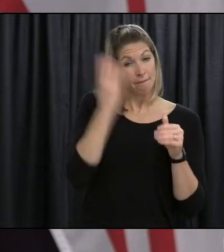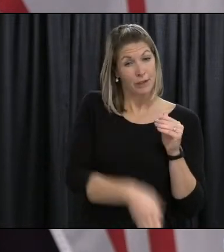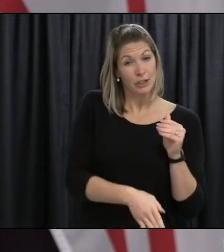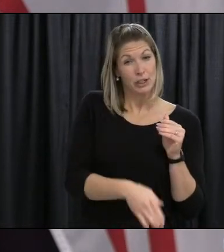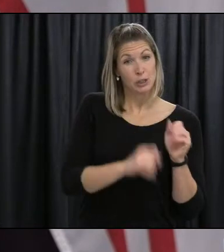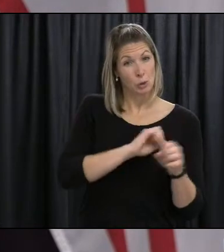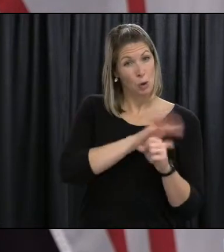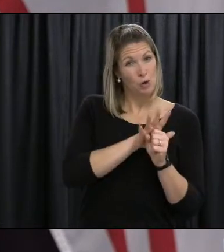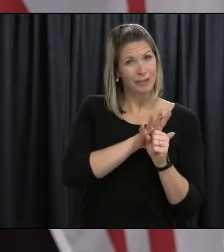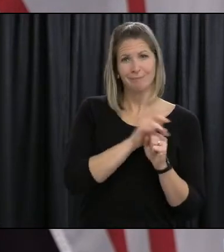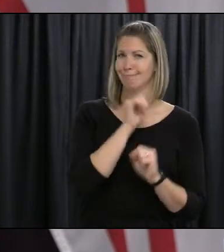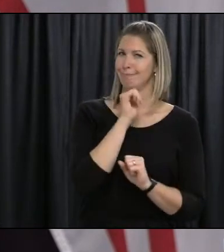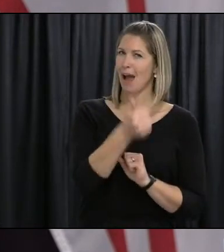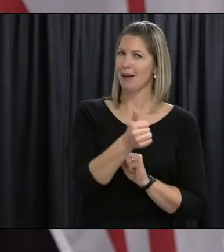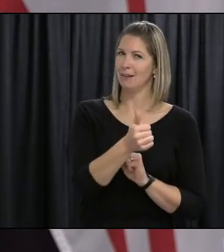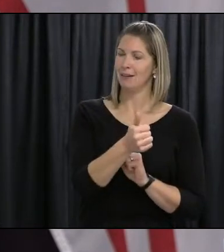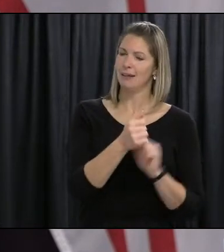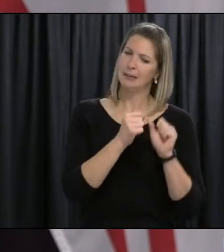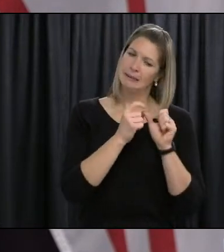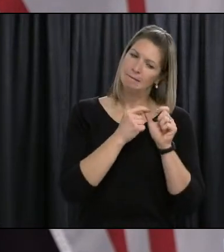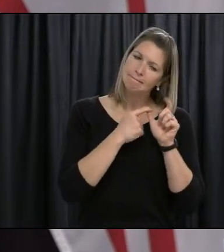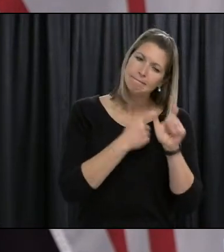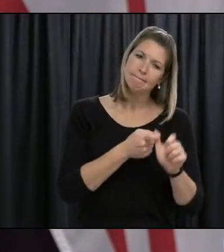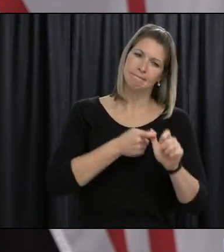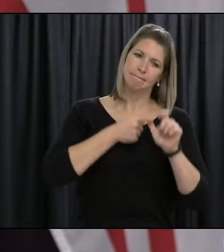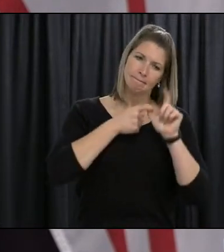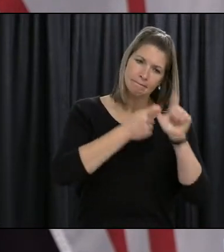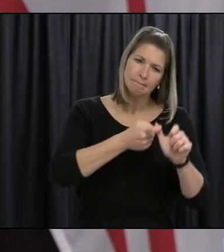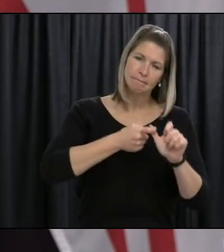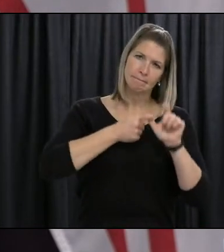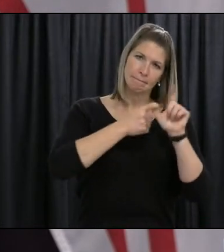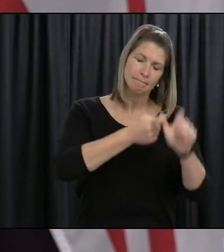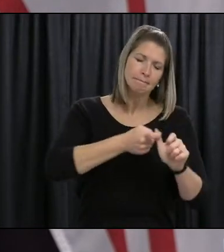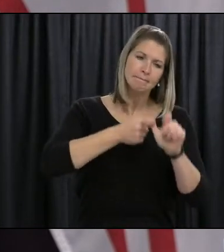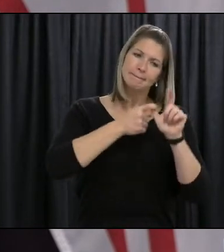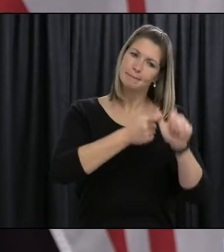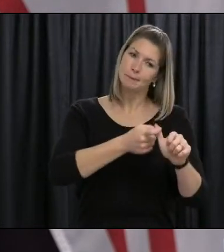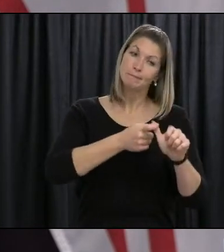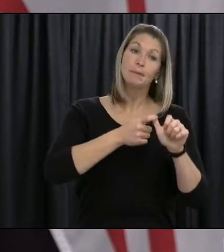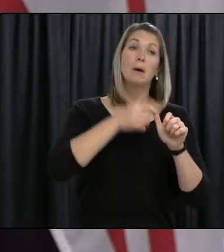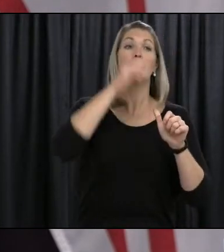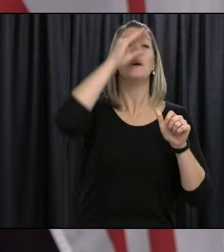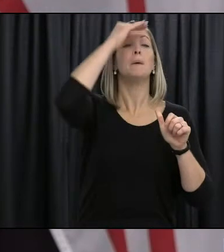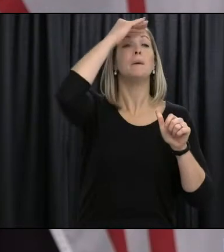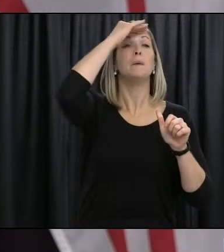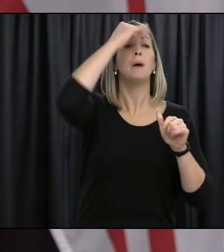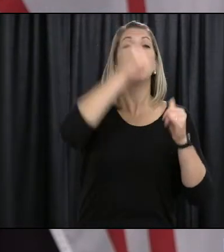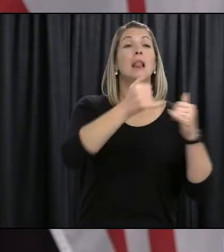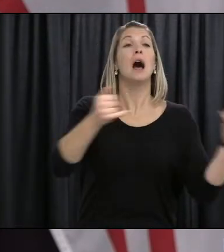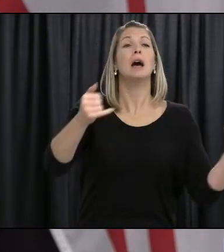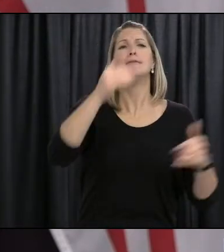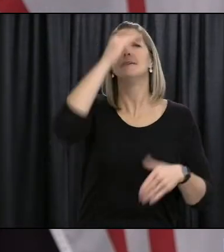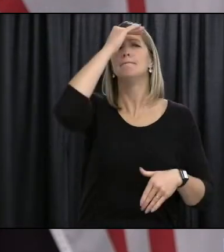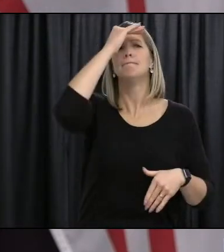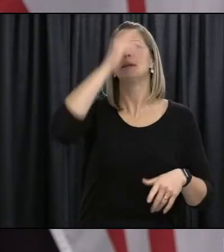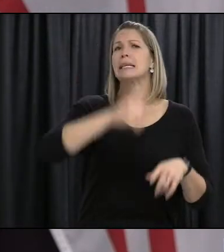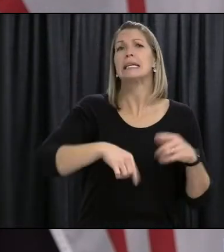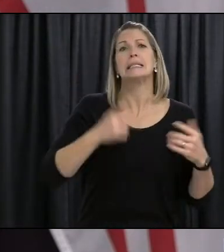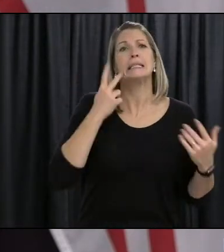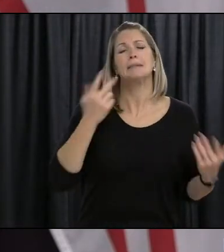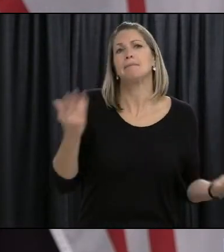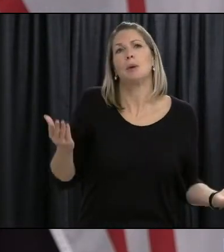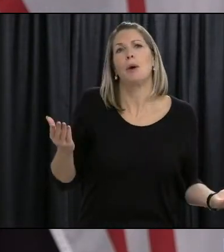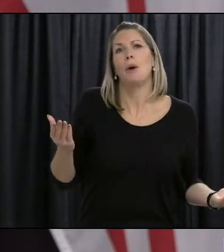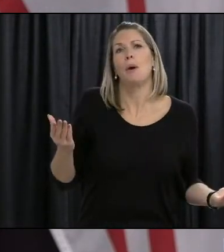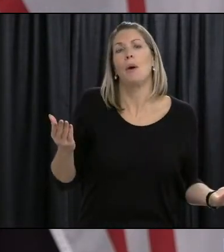as a province. It is a challenge, and it's a challenge we continue to meet, and the people of this province continue to rise to.